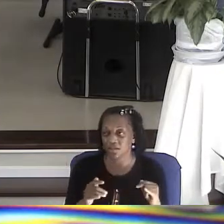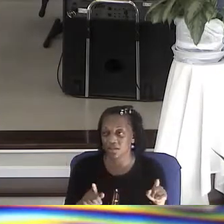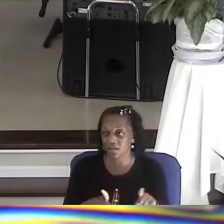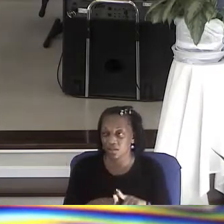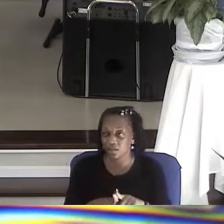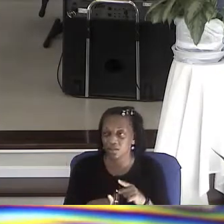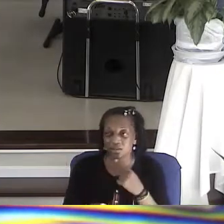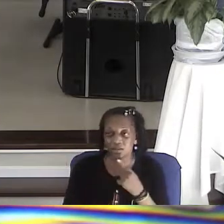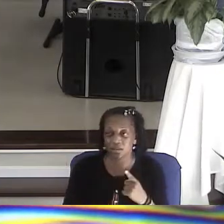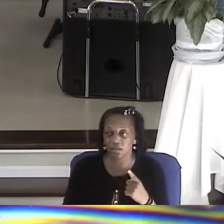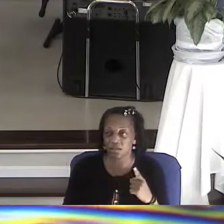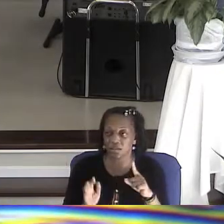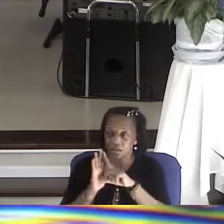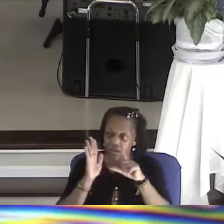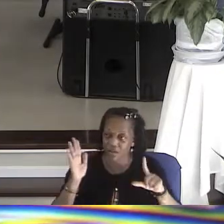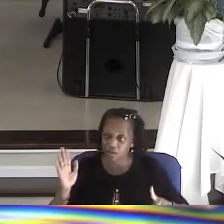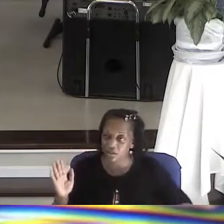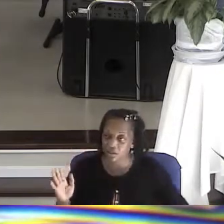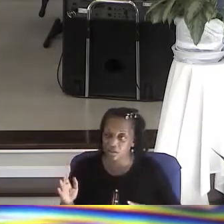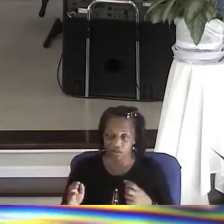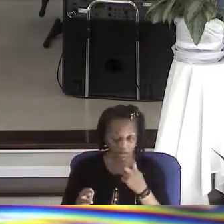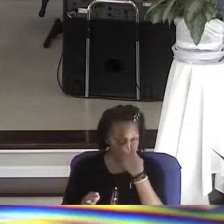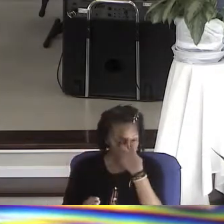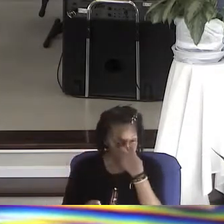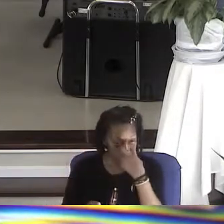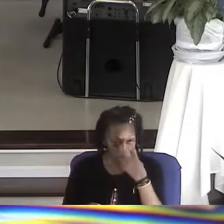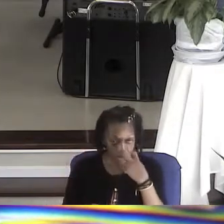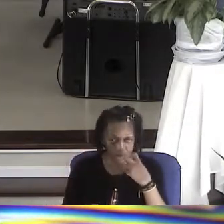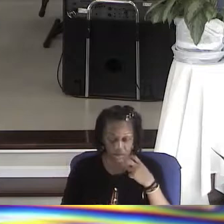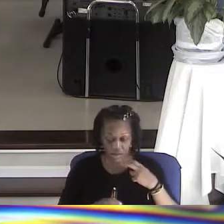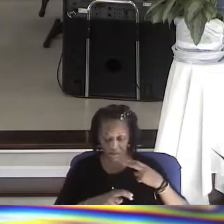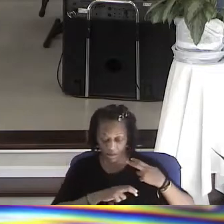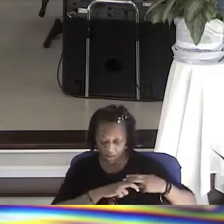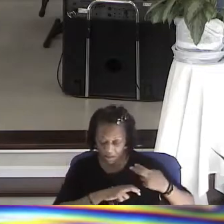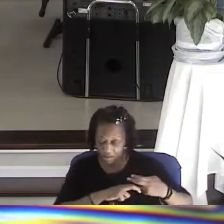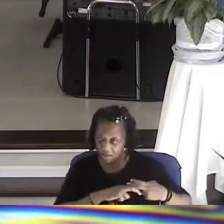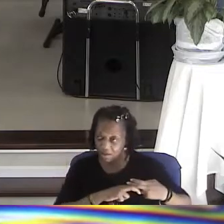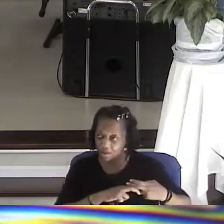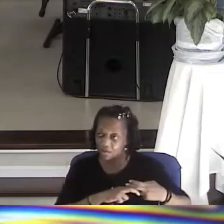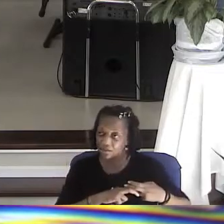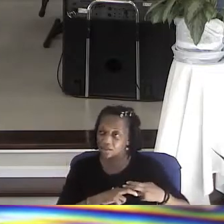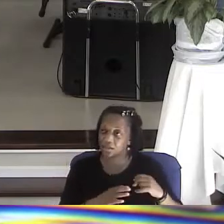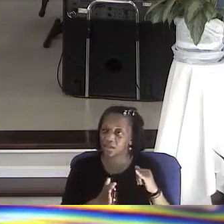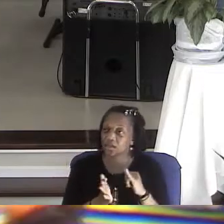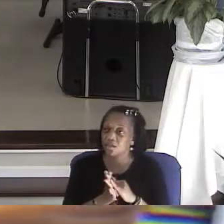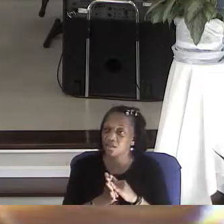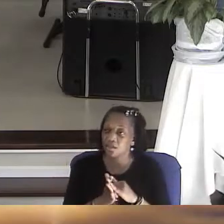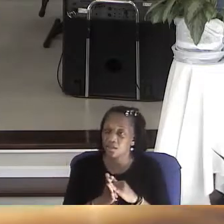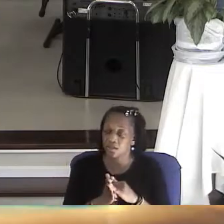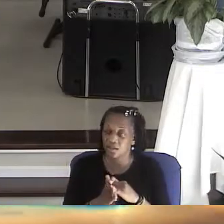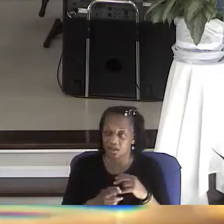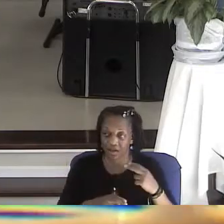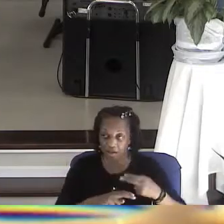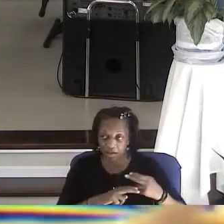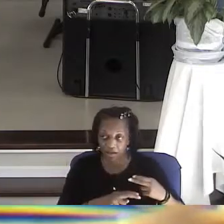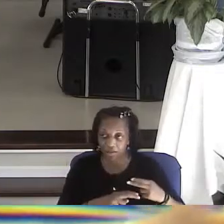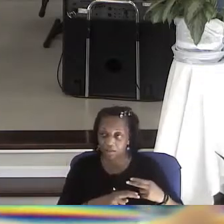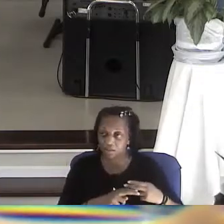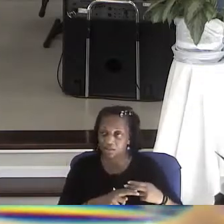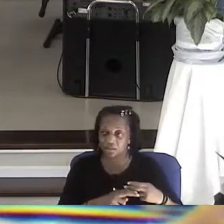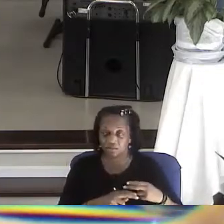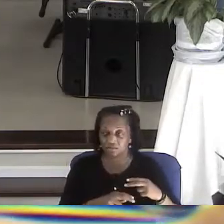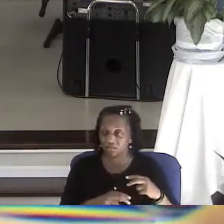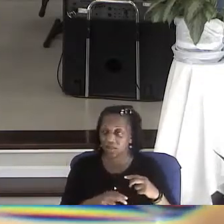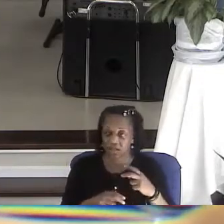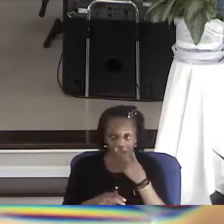eyes and hardened their hearts, so that their eyes cannot see and their hearts cannot understand, and they